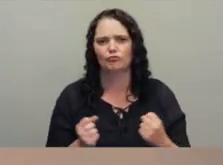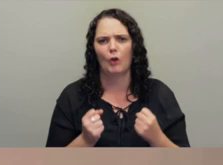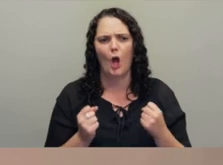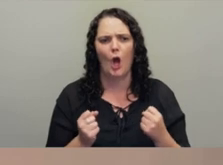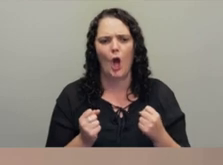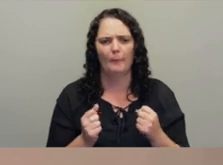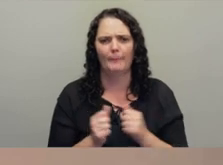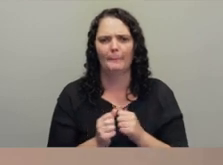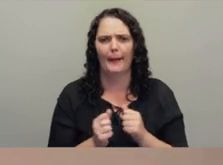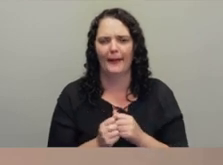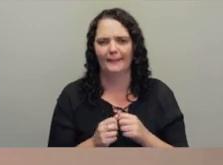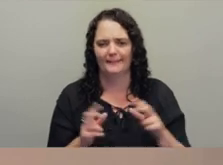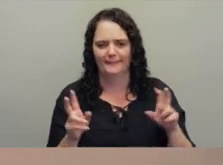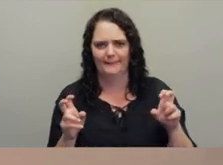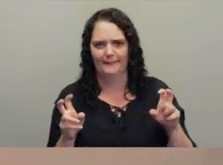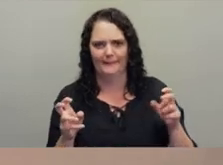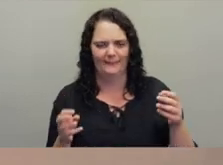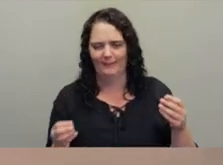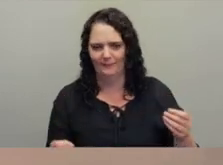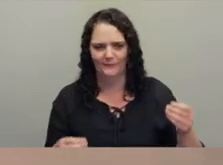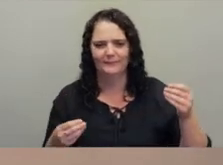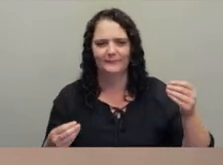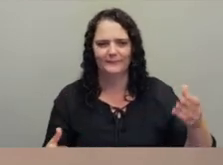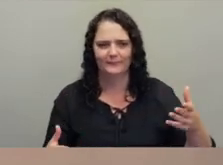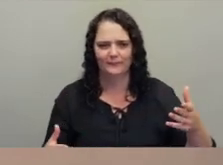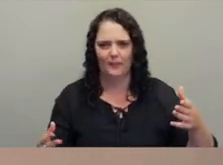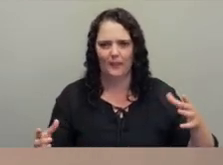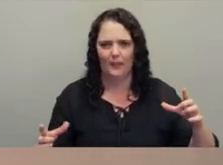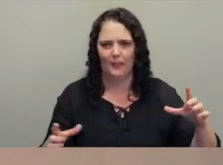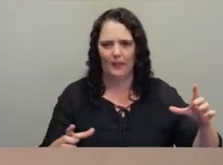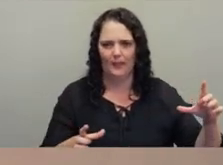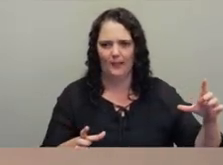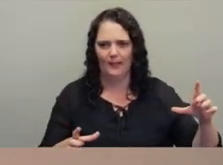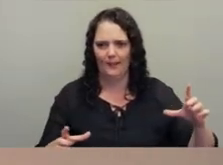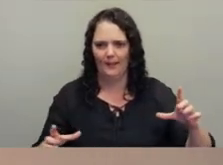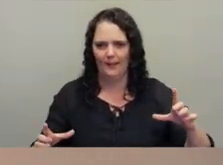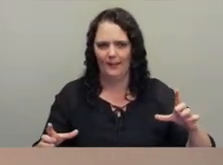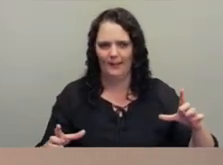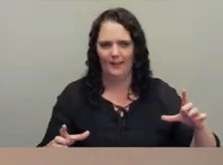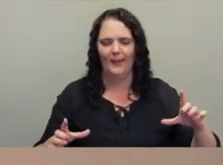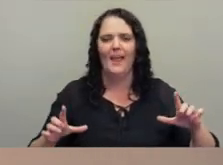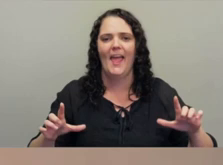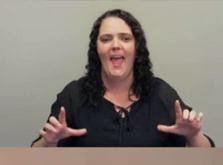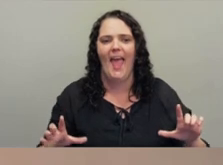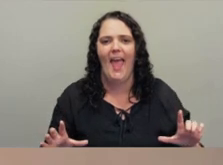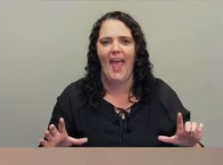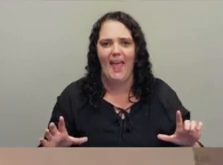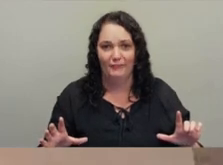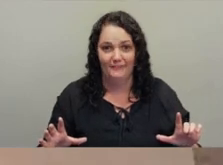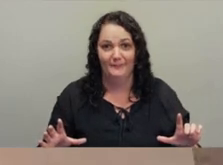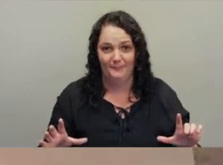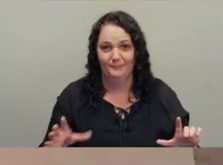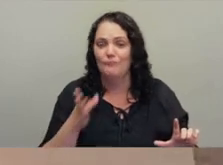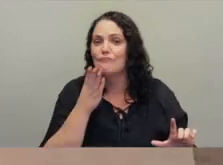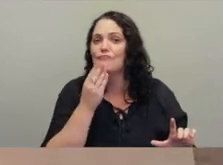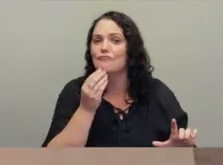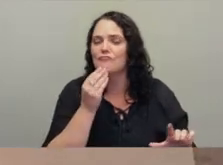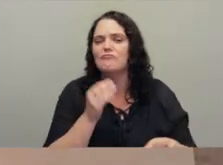down. How's that? Oh, I need to move it over a bit. I'm not in frame. There we go, there we go. There's my brown